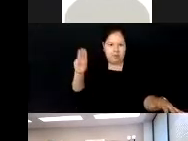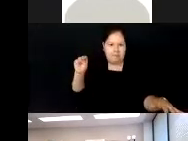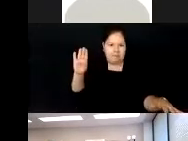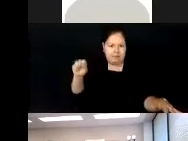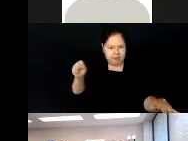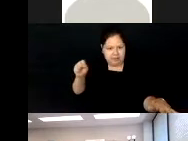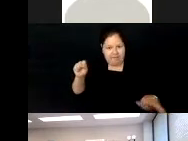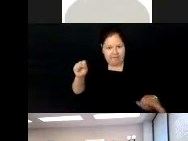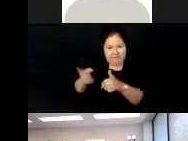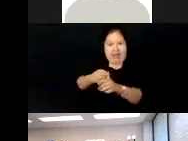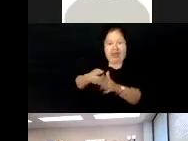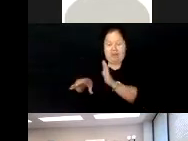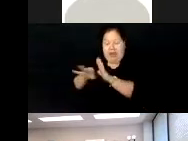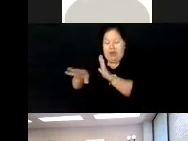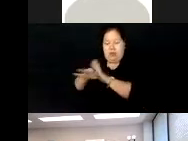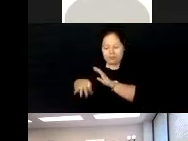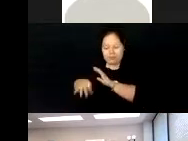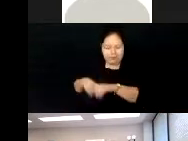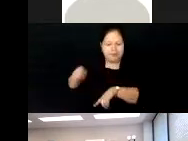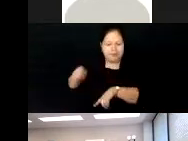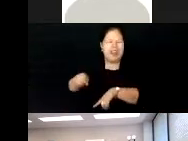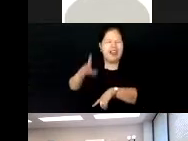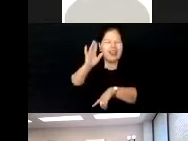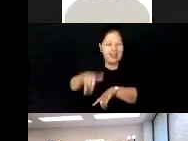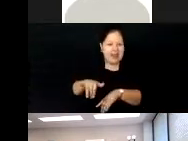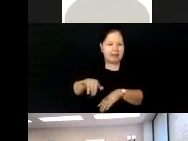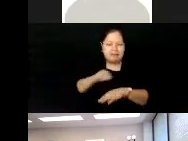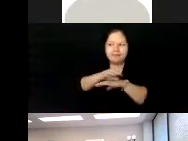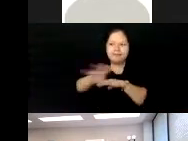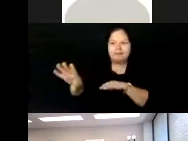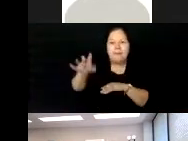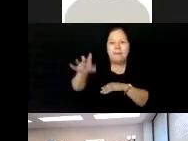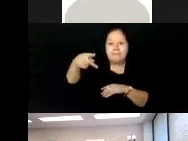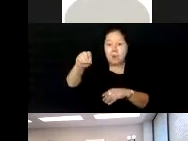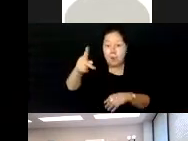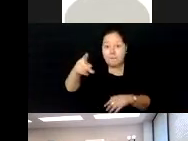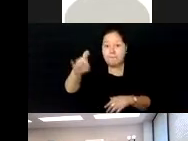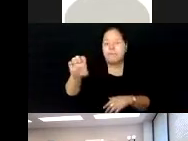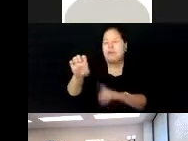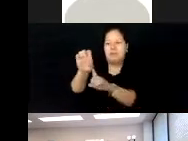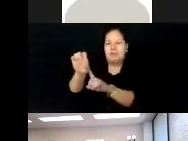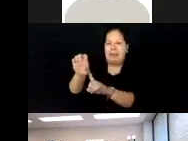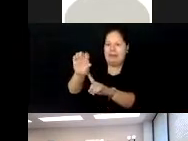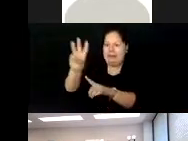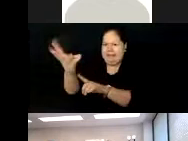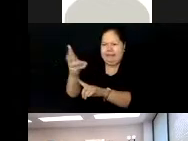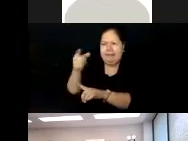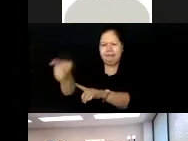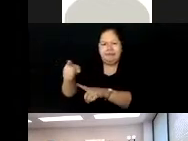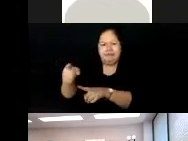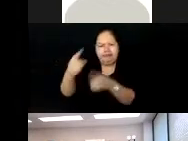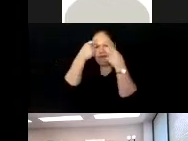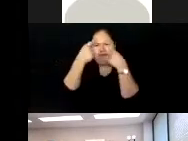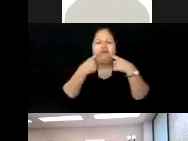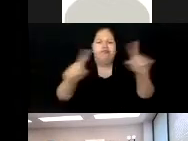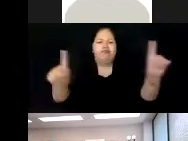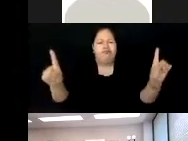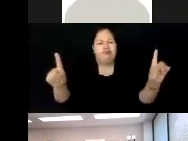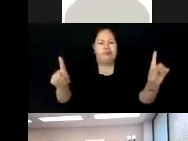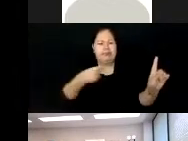the Americas, prompted Pope Alexander VI to issue a papal bull, which then recognized